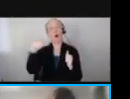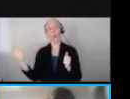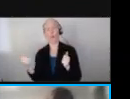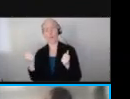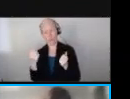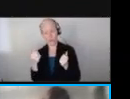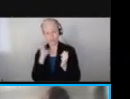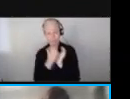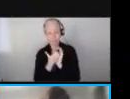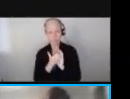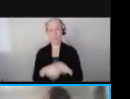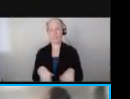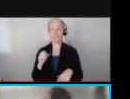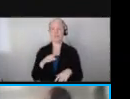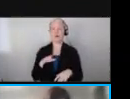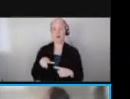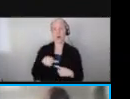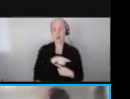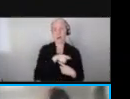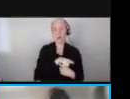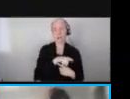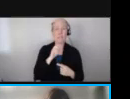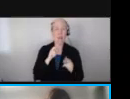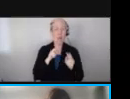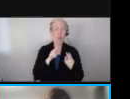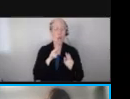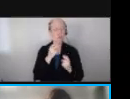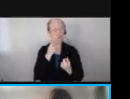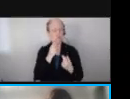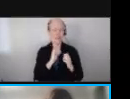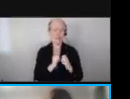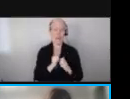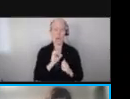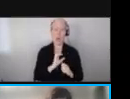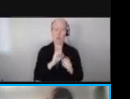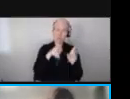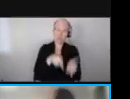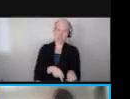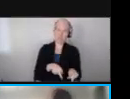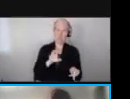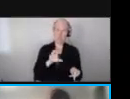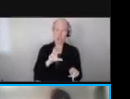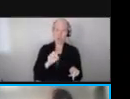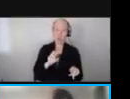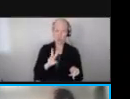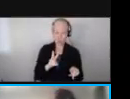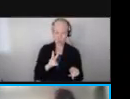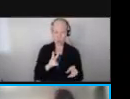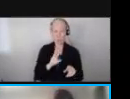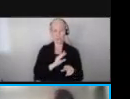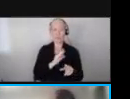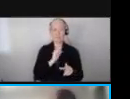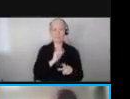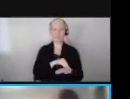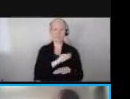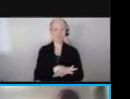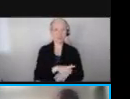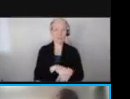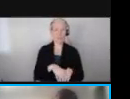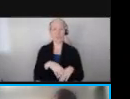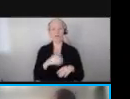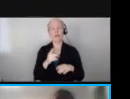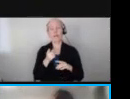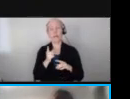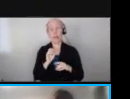left, I can look at how the crew is impacted by the mission. I can look at exposure sources. I can look at isolation. I can look at